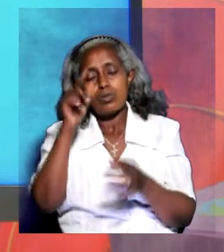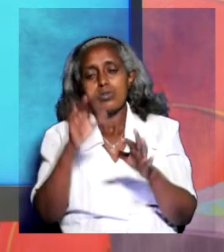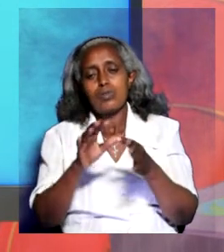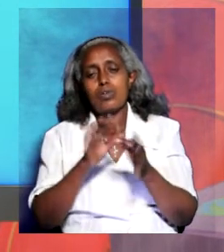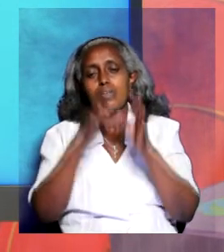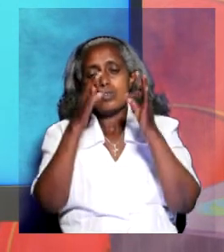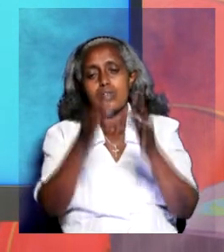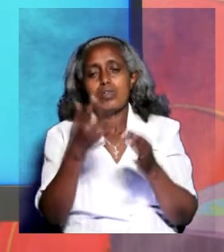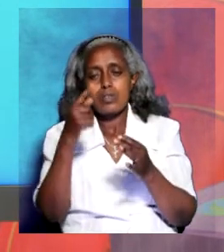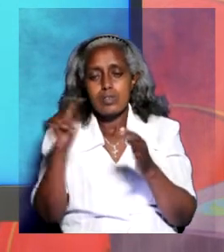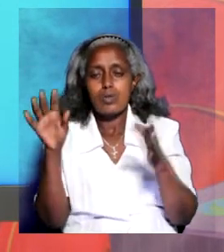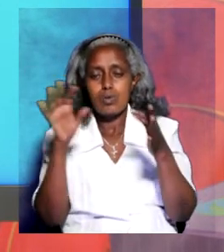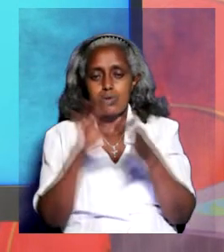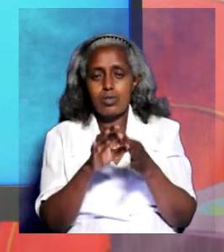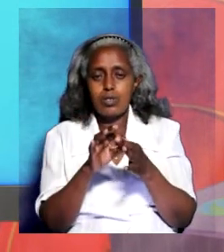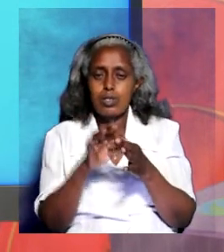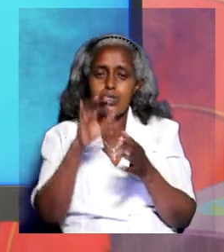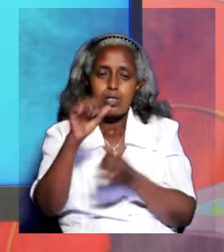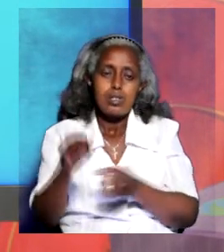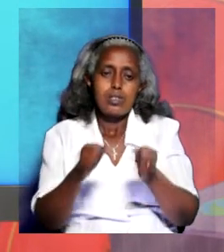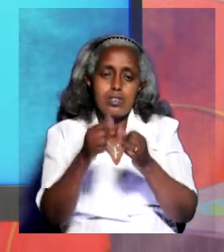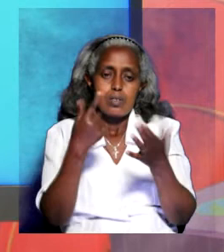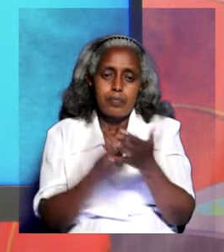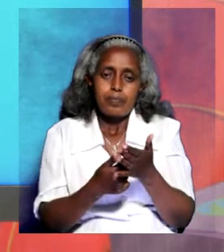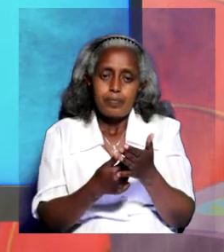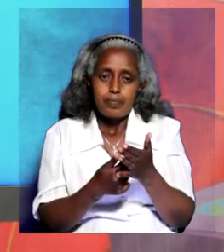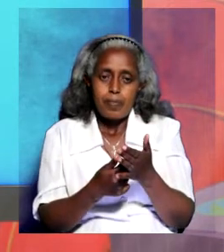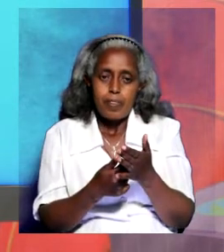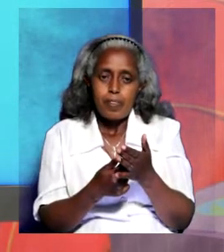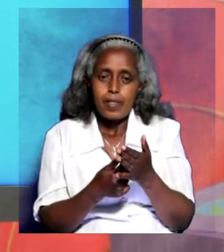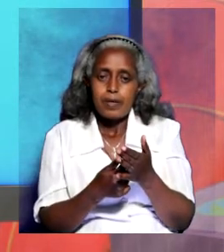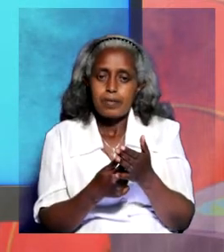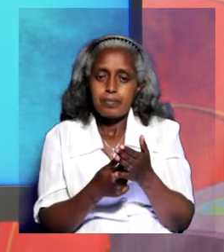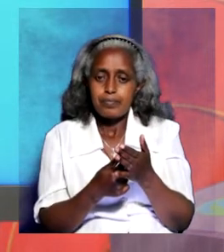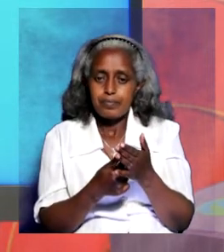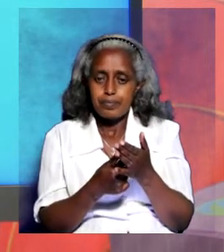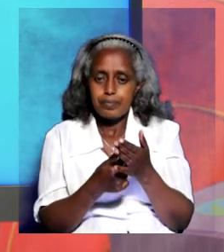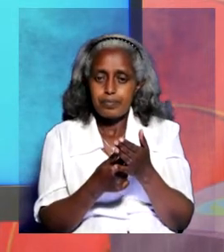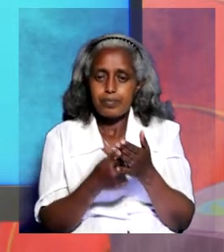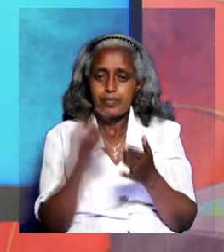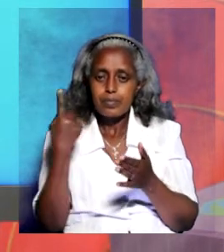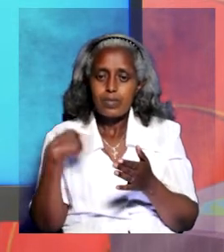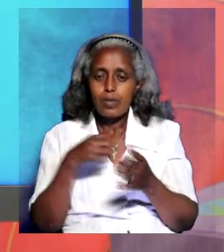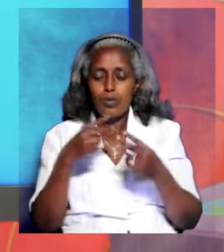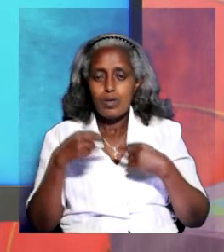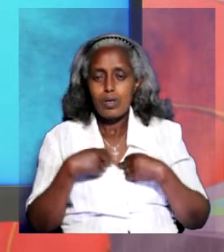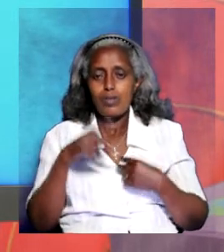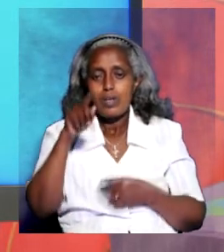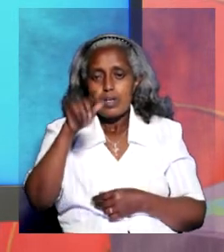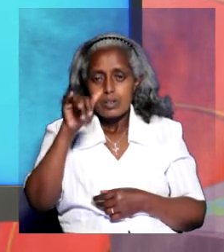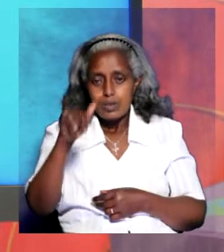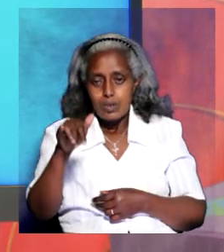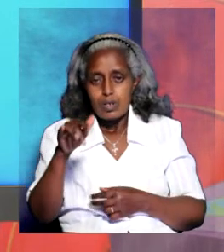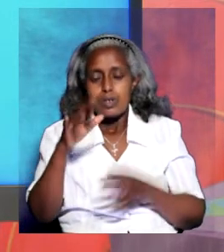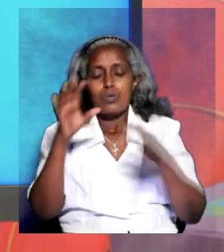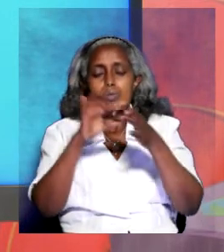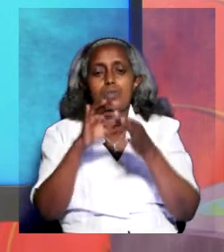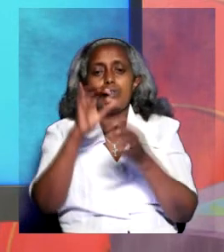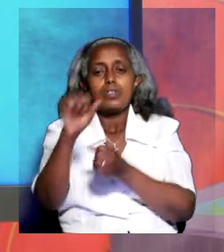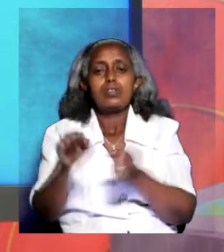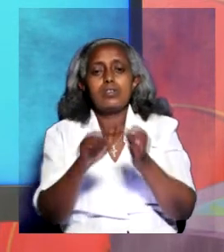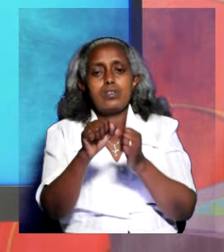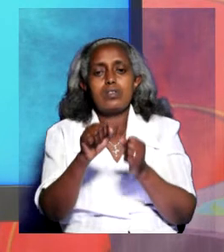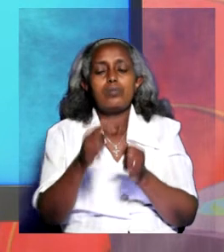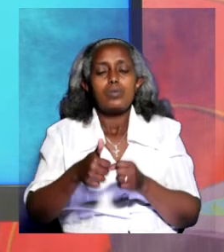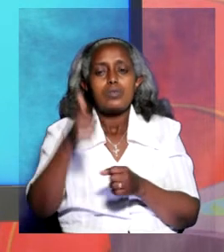translate the coordinate system. So here we have xy coordinate system, the original